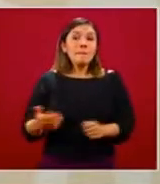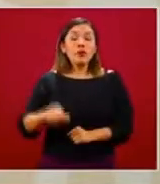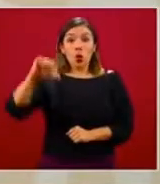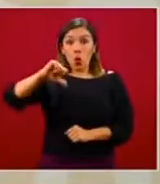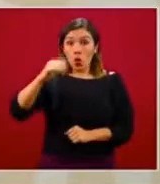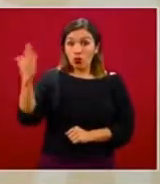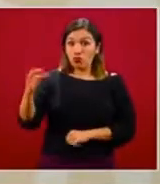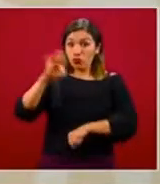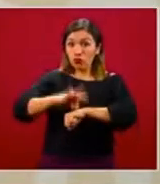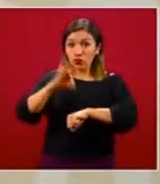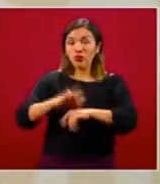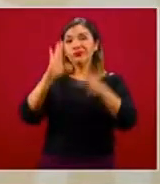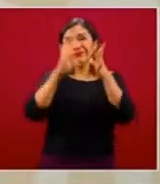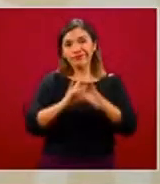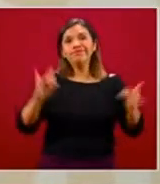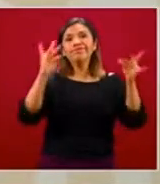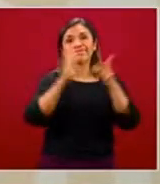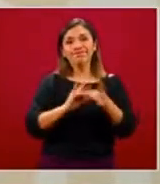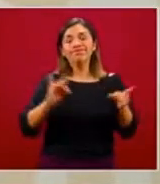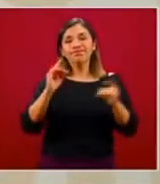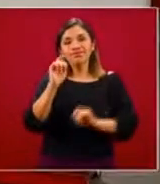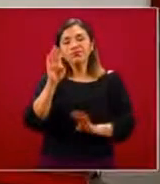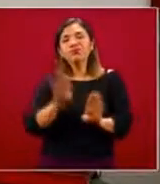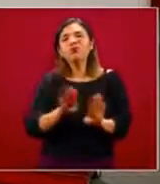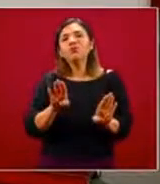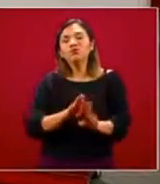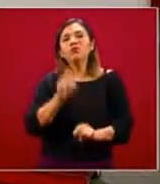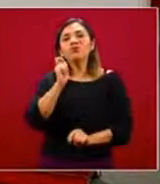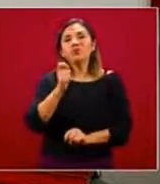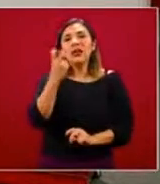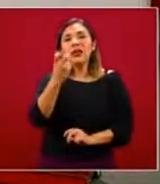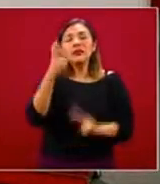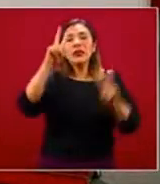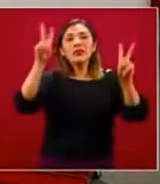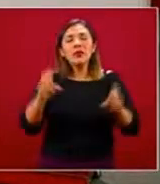However, he's coming today for a different reason.